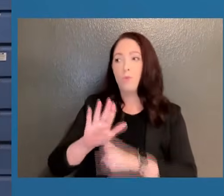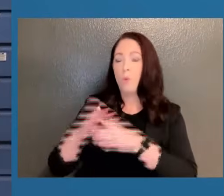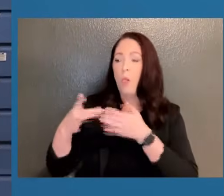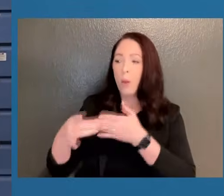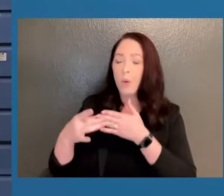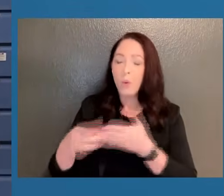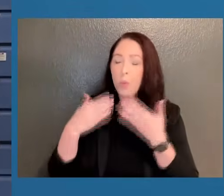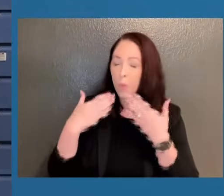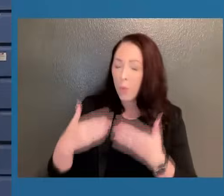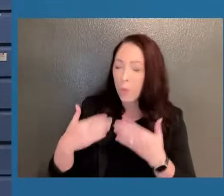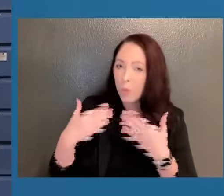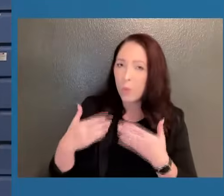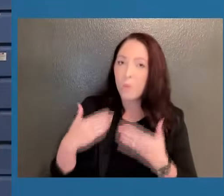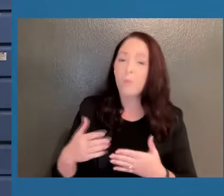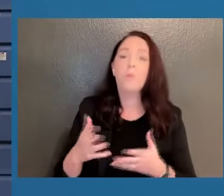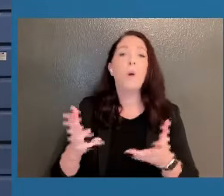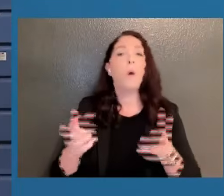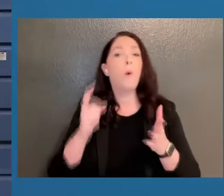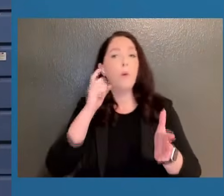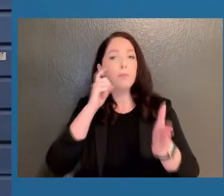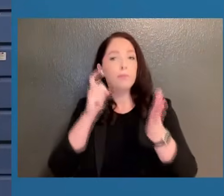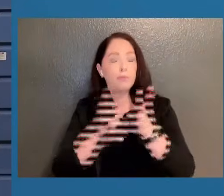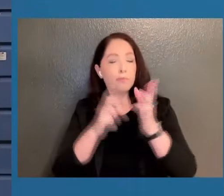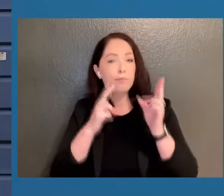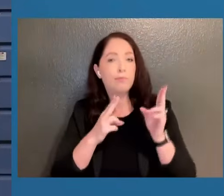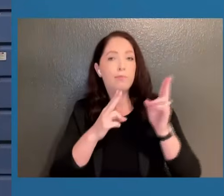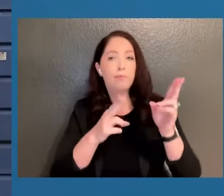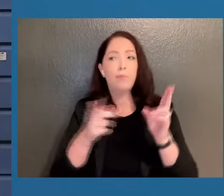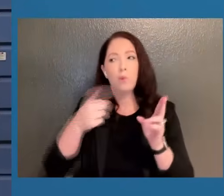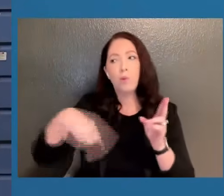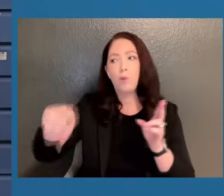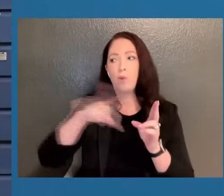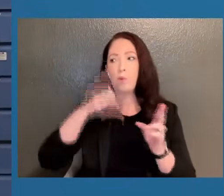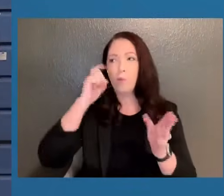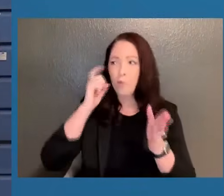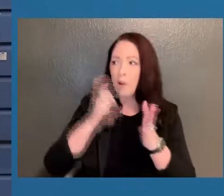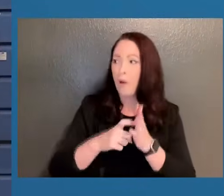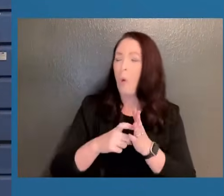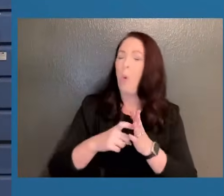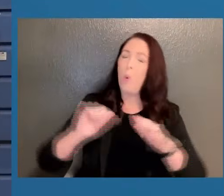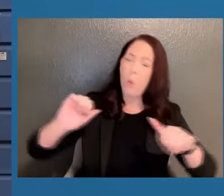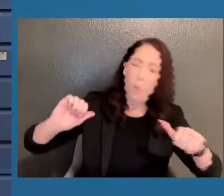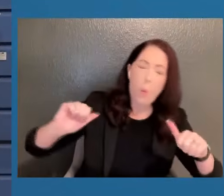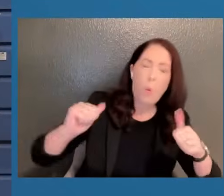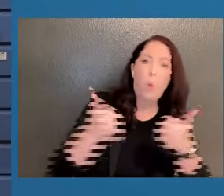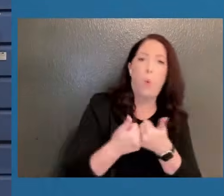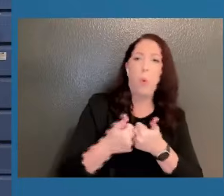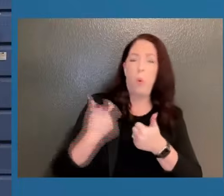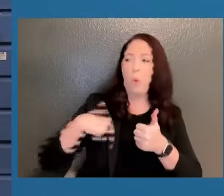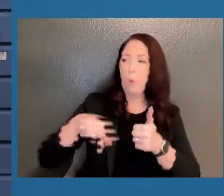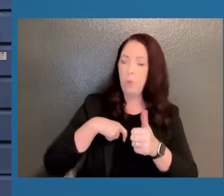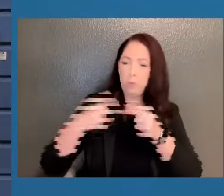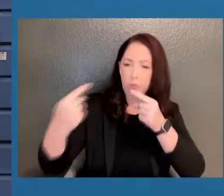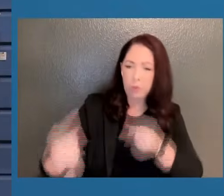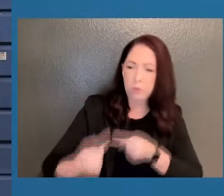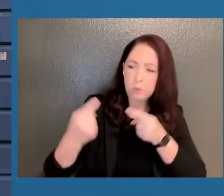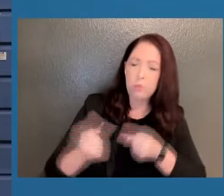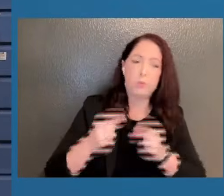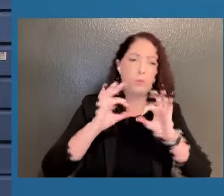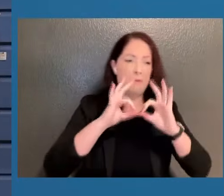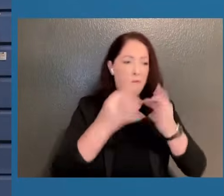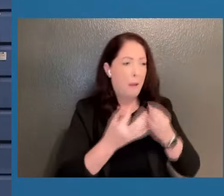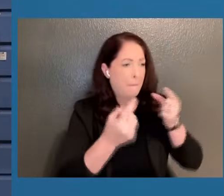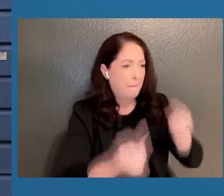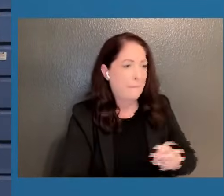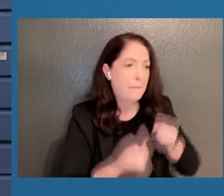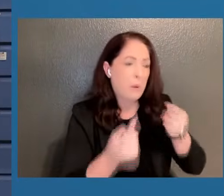as recognizing the very real challenges that inflation has placed on individuals and families in New York.